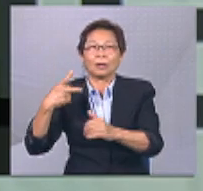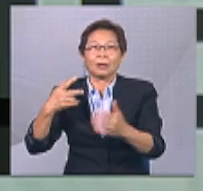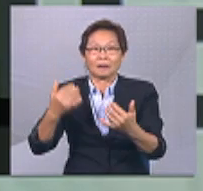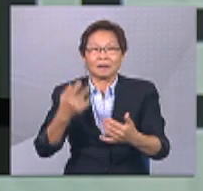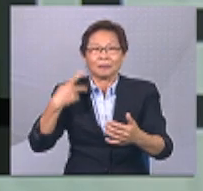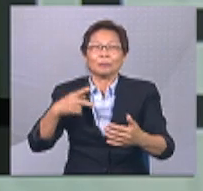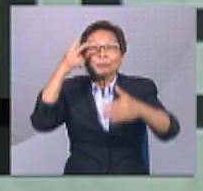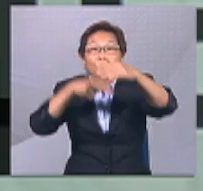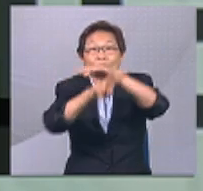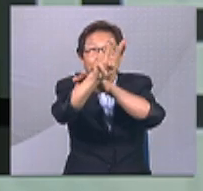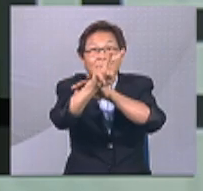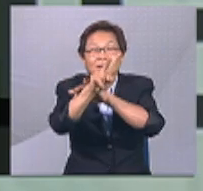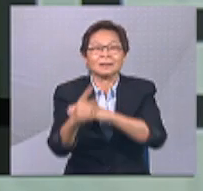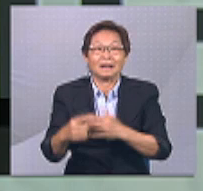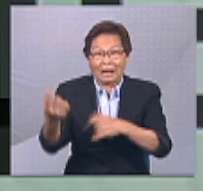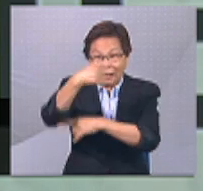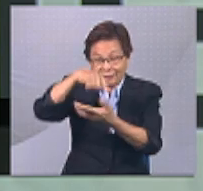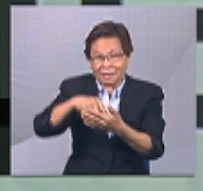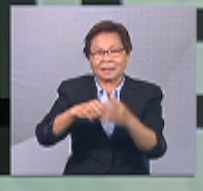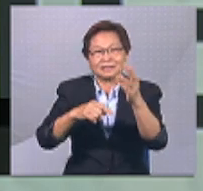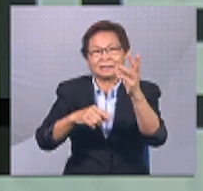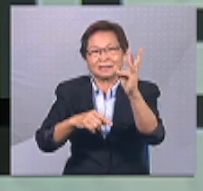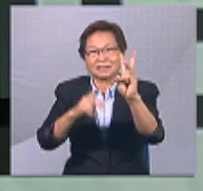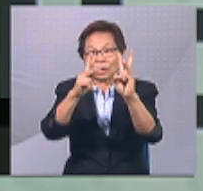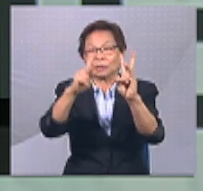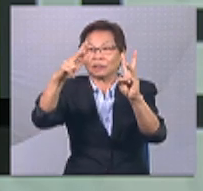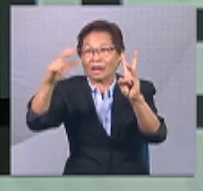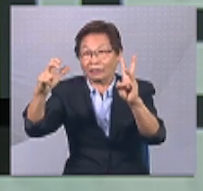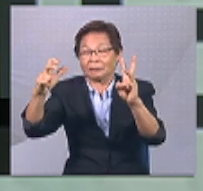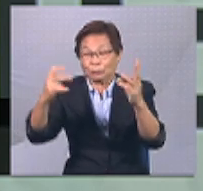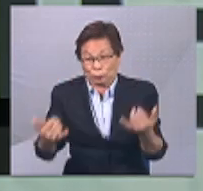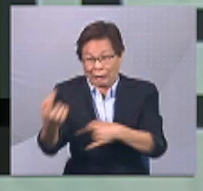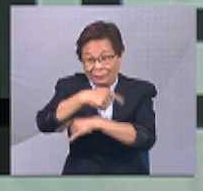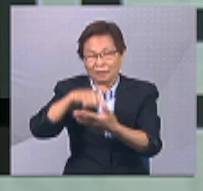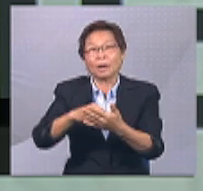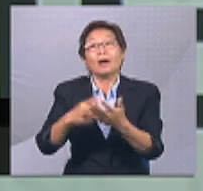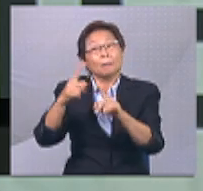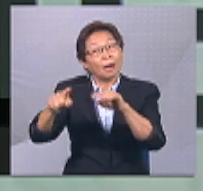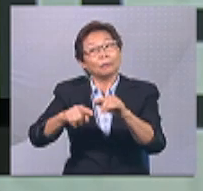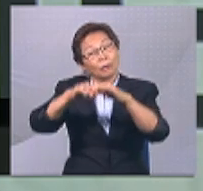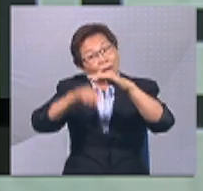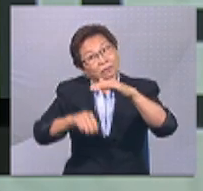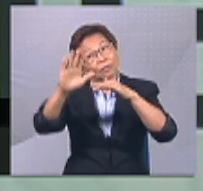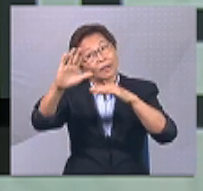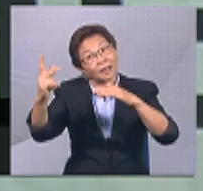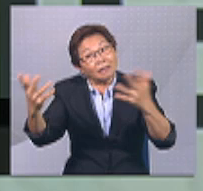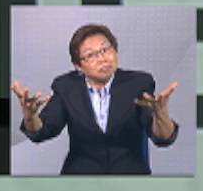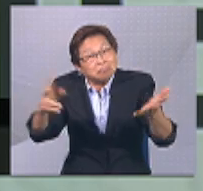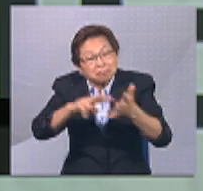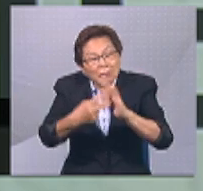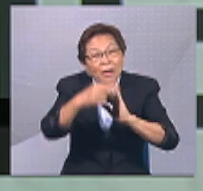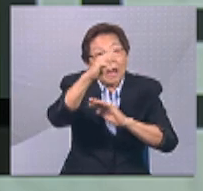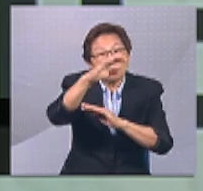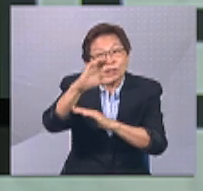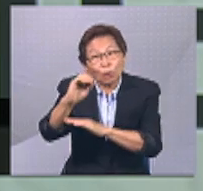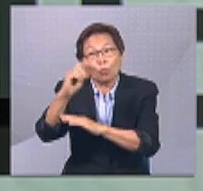have 6,300 cases, but the reality is that we have less than 5,000 cases, which means the MCO